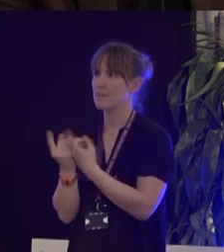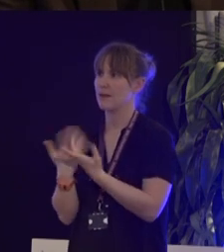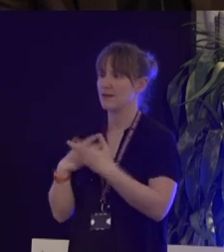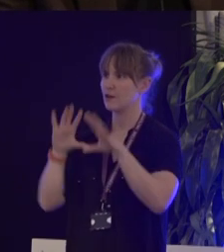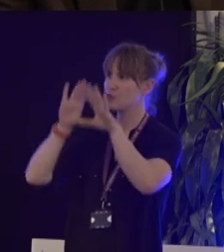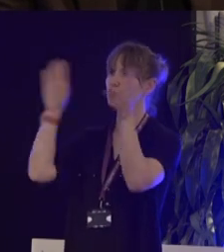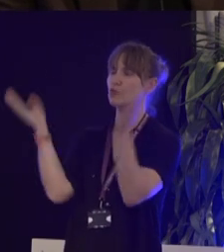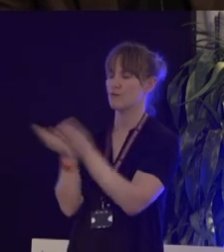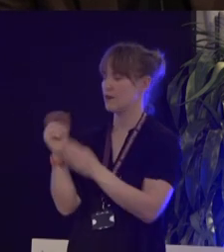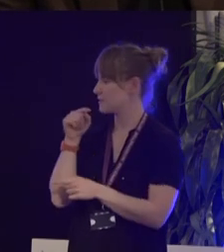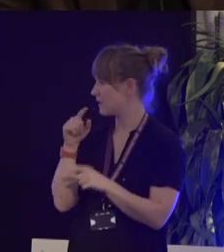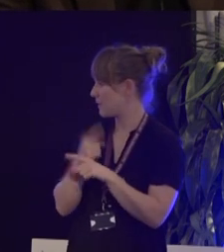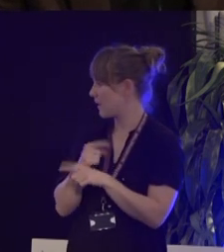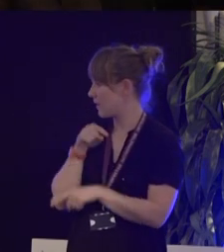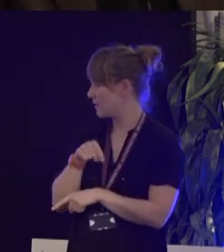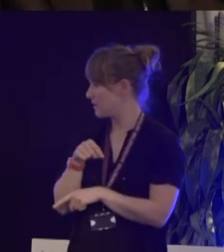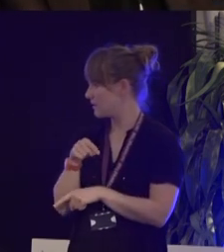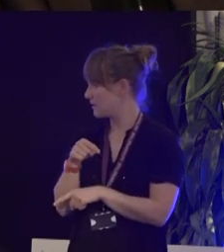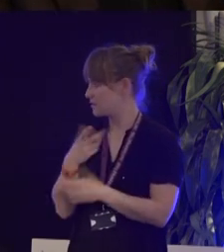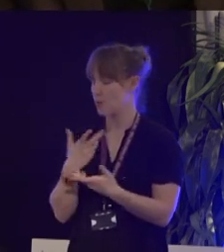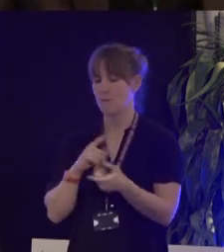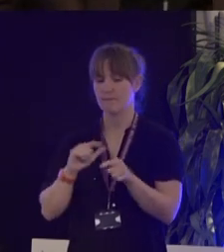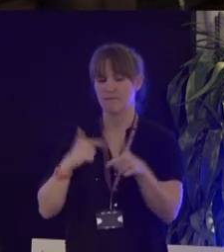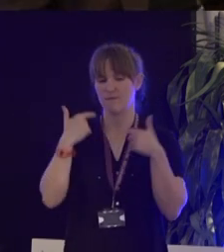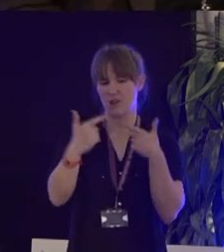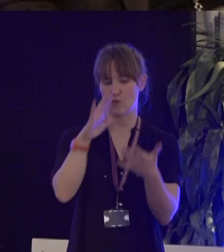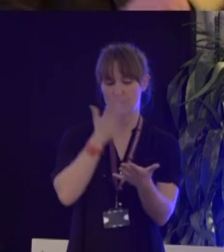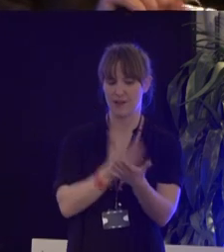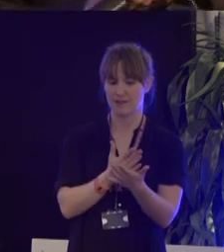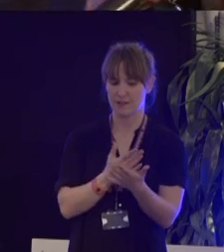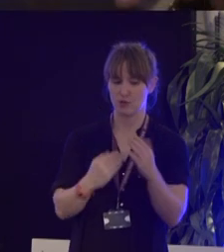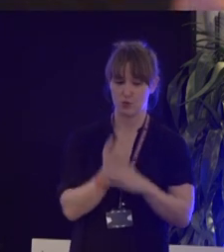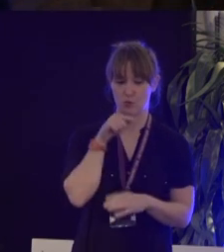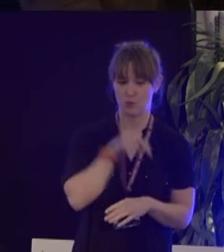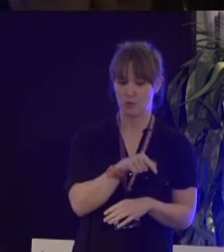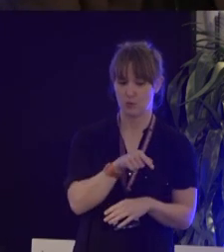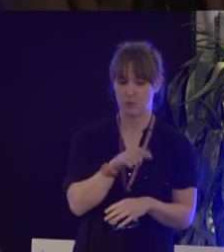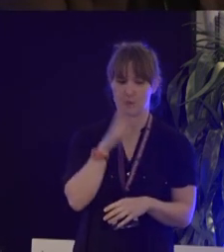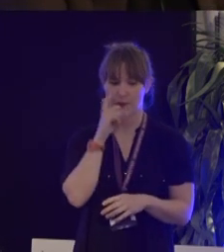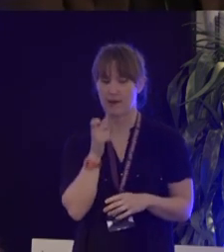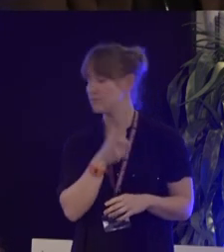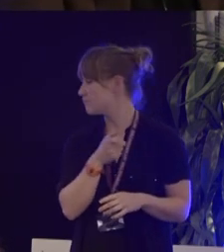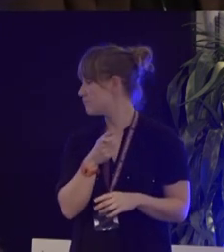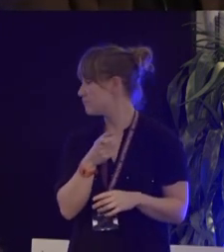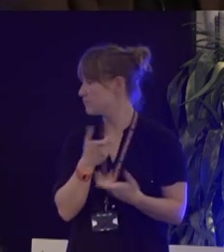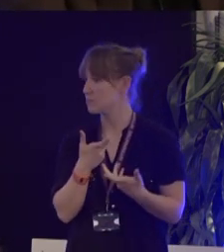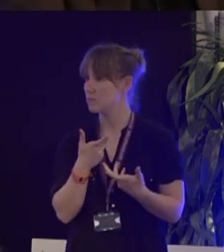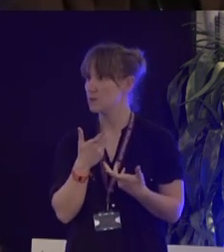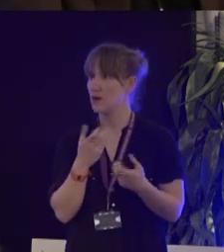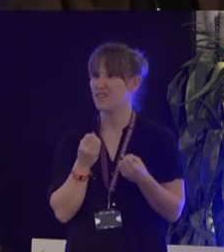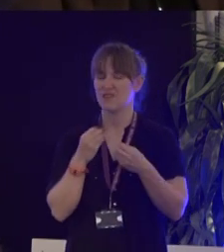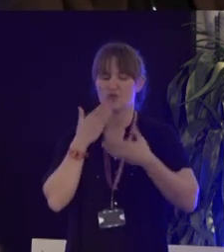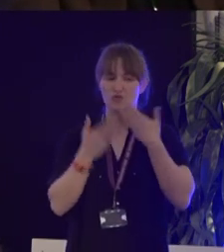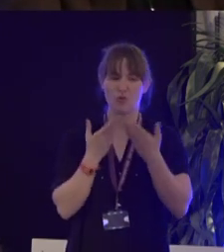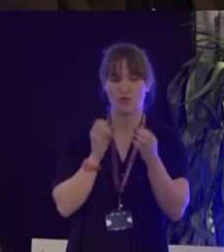example, you could do in VR when VR is new, let's say, and you can get away with not having, for example, a story, because